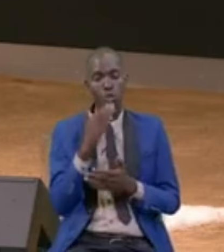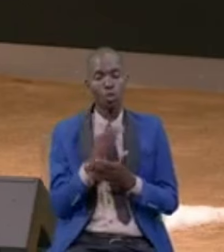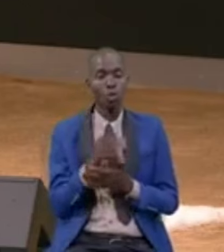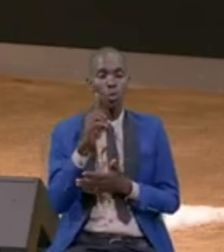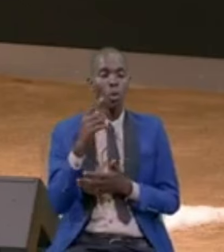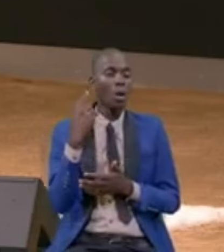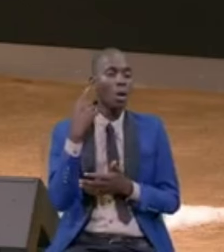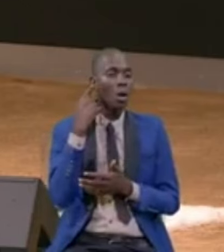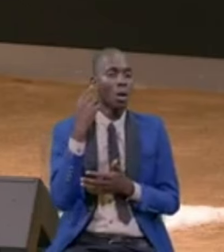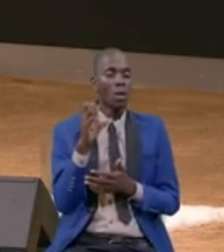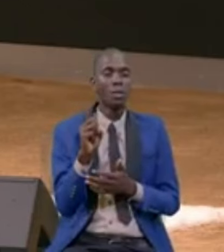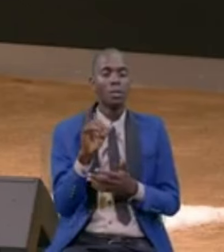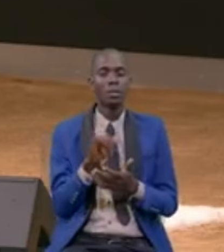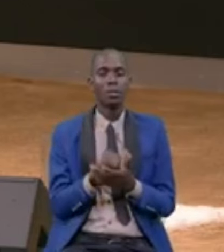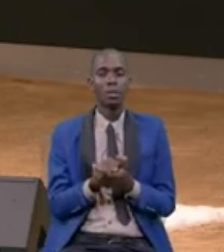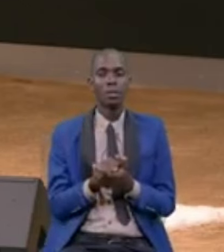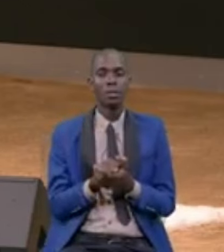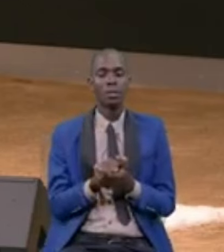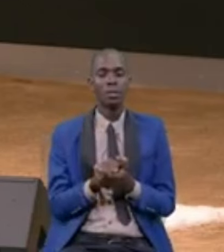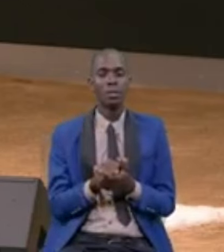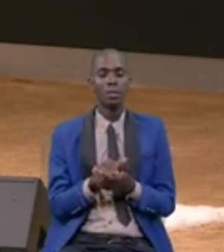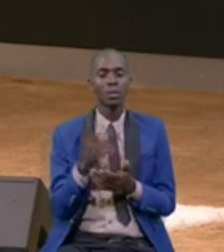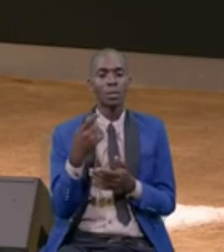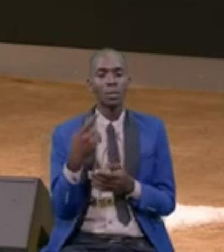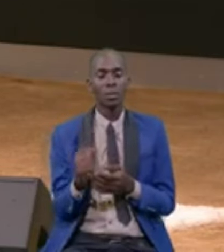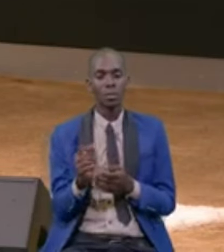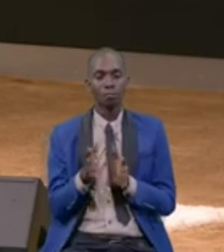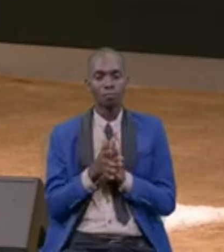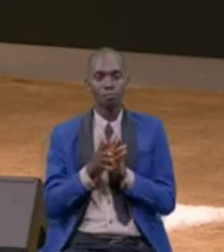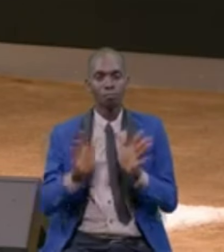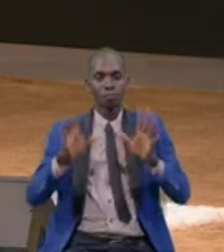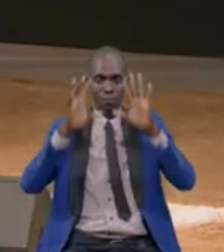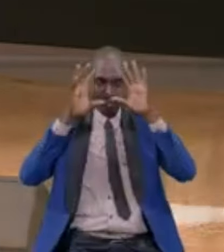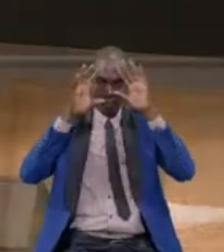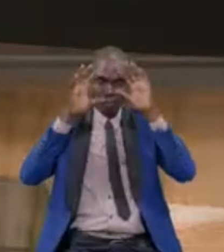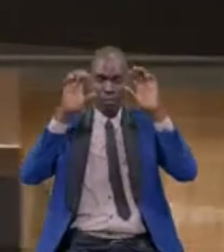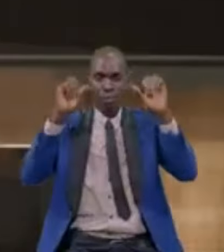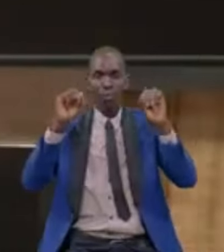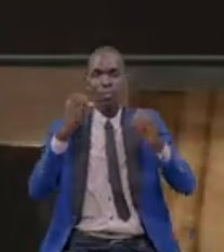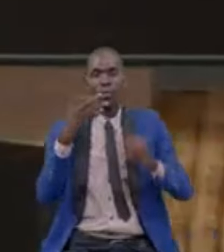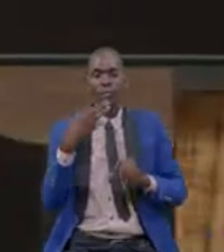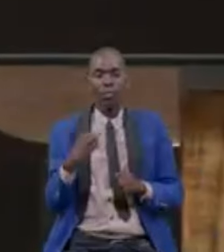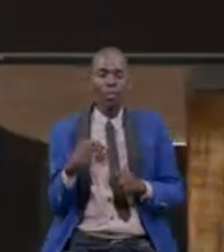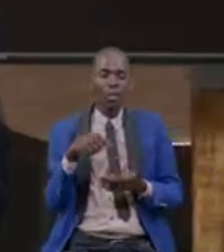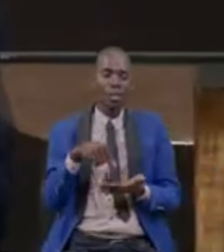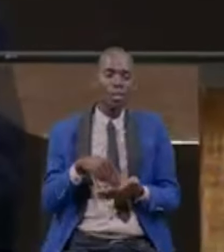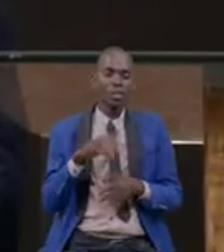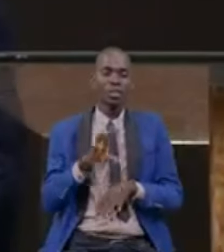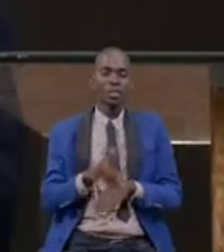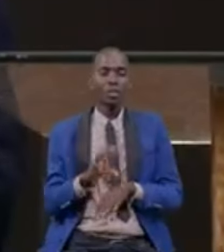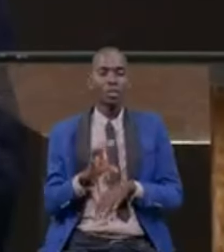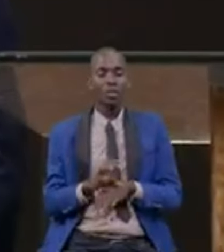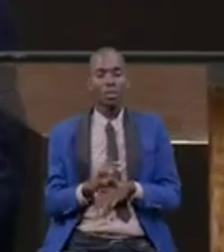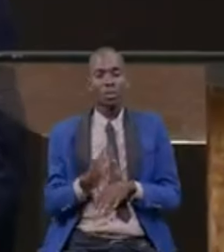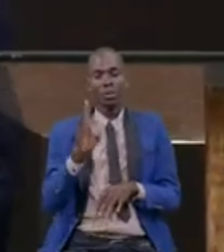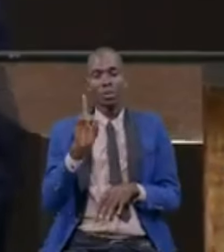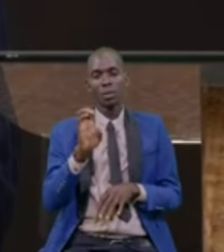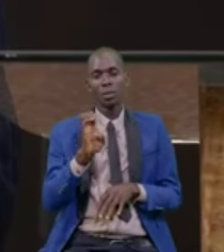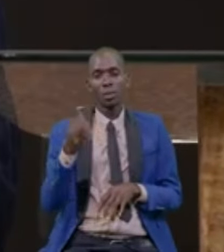that the GS of Deeper Life has relocated